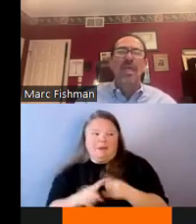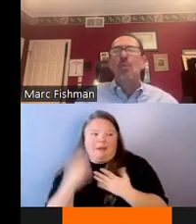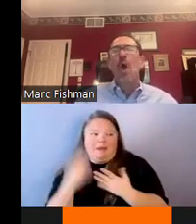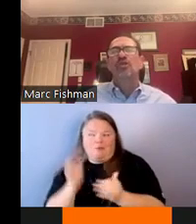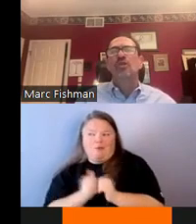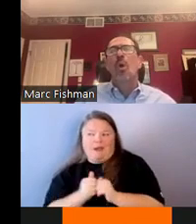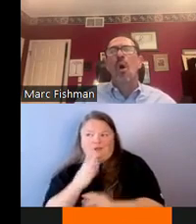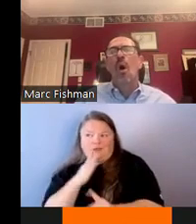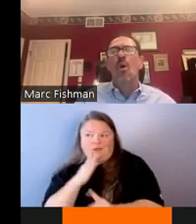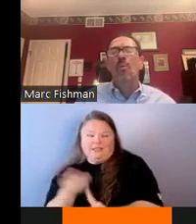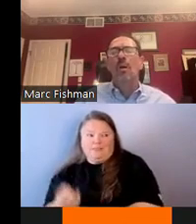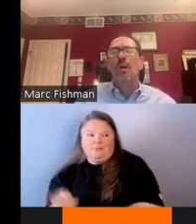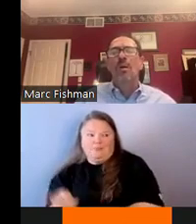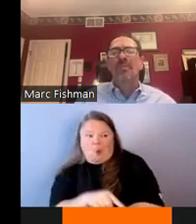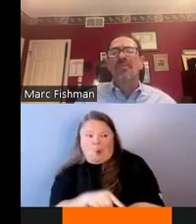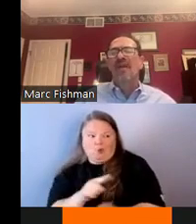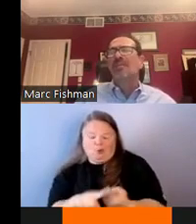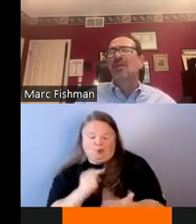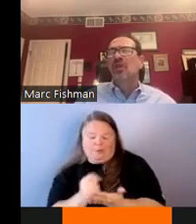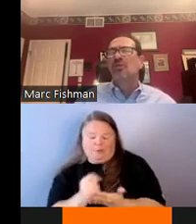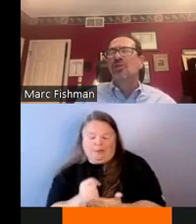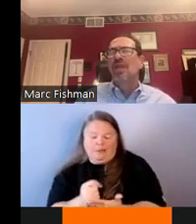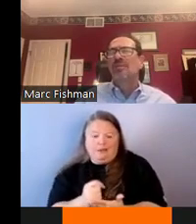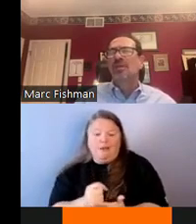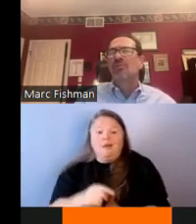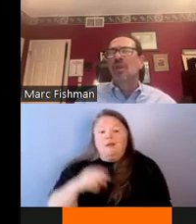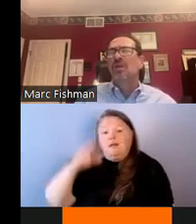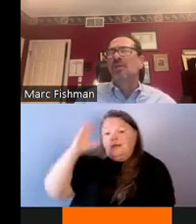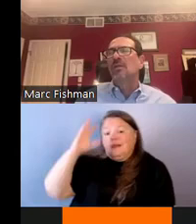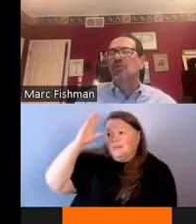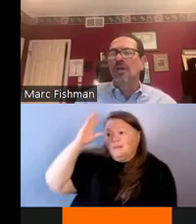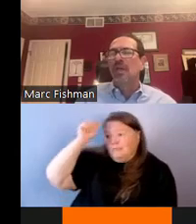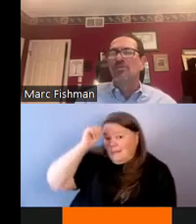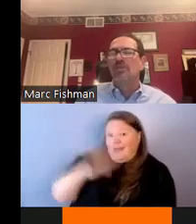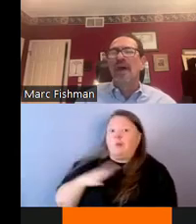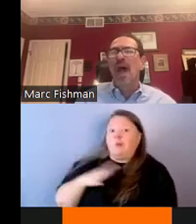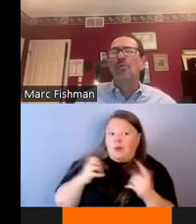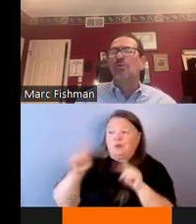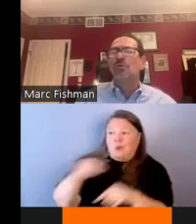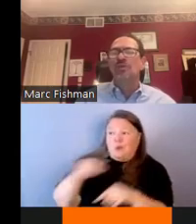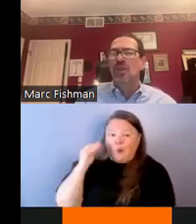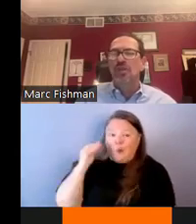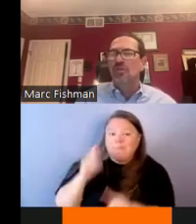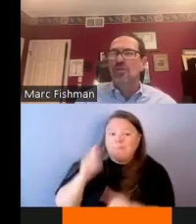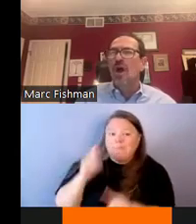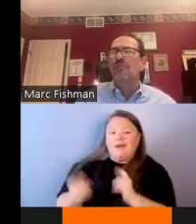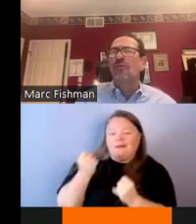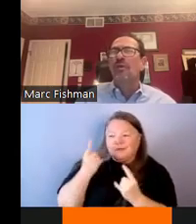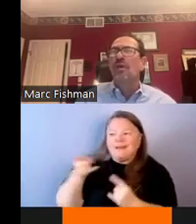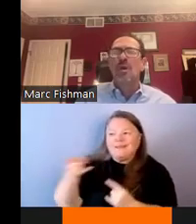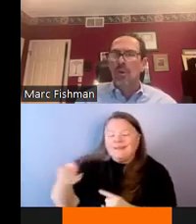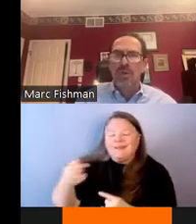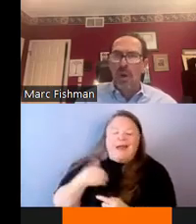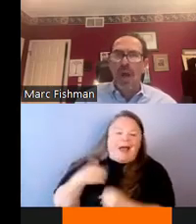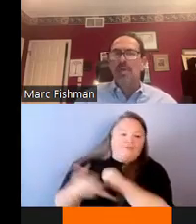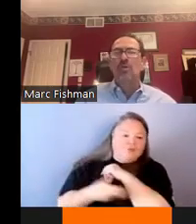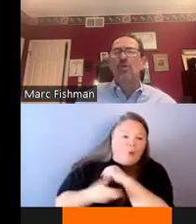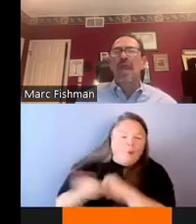that. He wants to go home, but the family's understandably reluctant. There's young kids in the house, or he steals stuff,